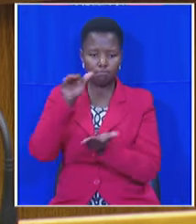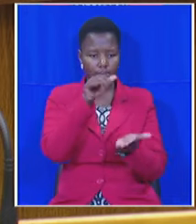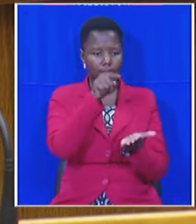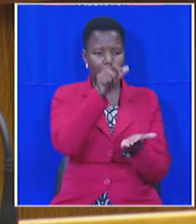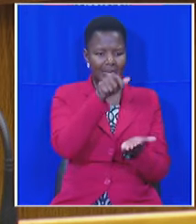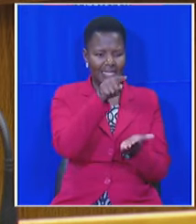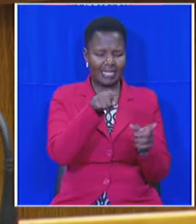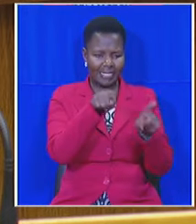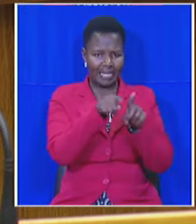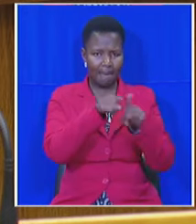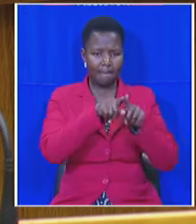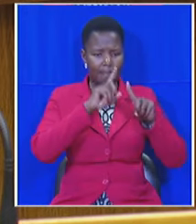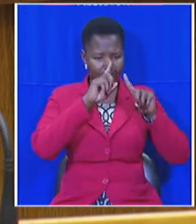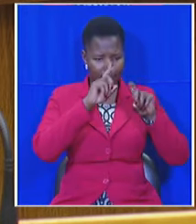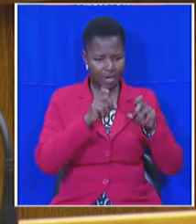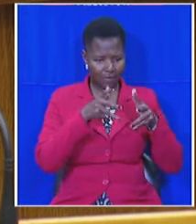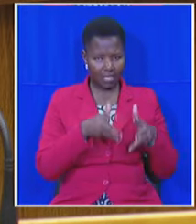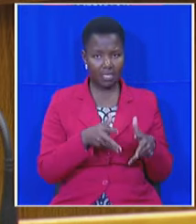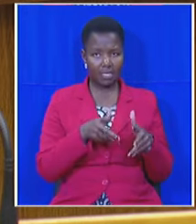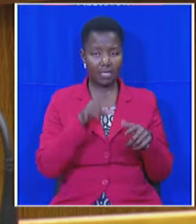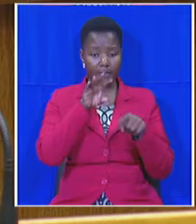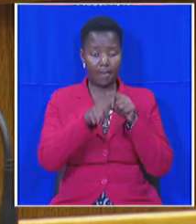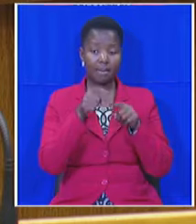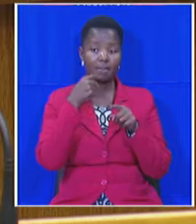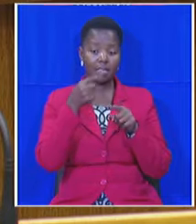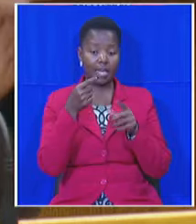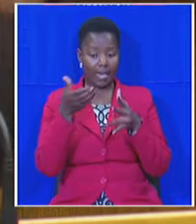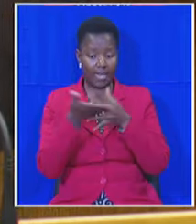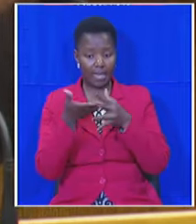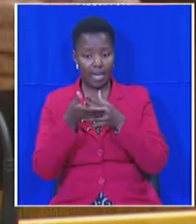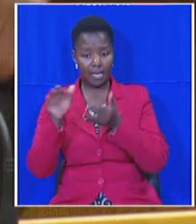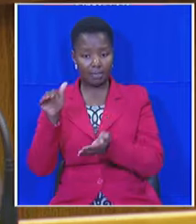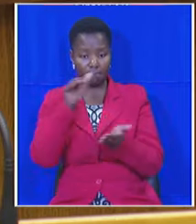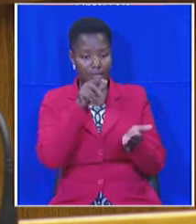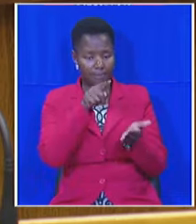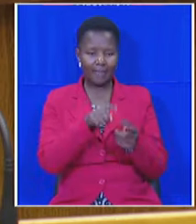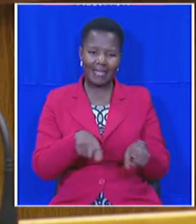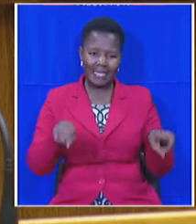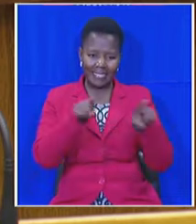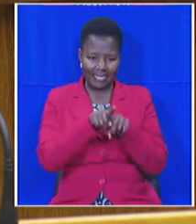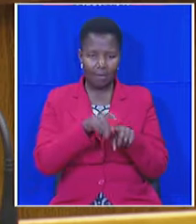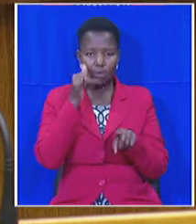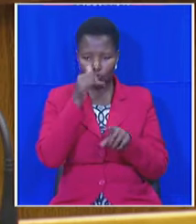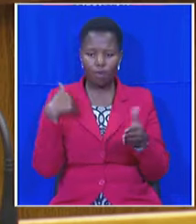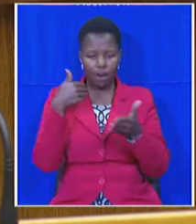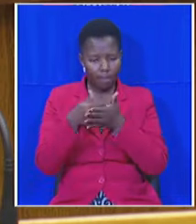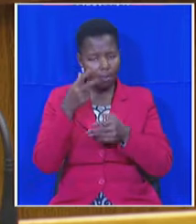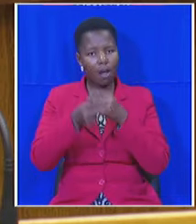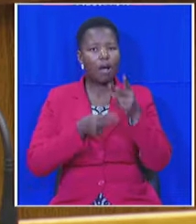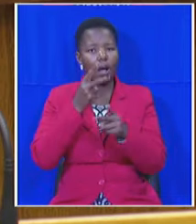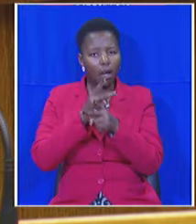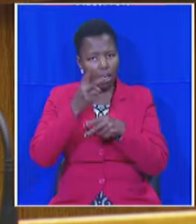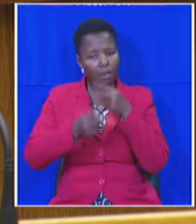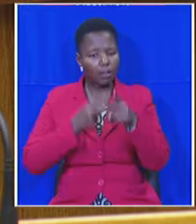and where you may find that the criminals and those dockets that they're handling are exactly the same criminals that were repeat offenders. And